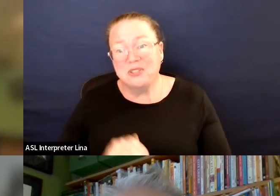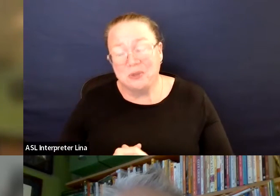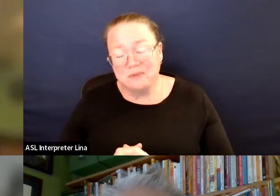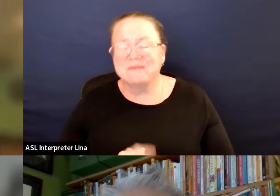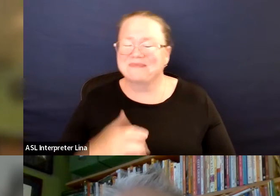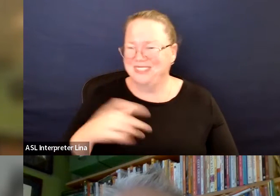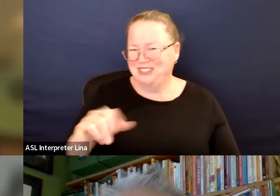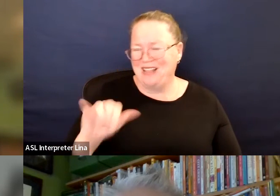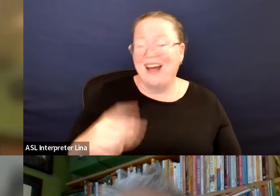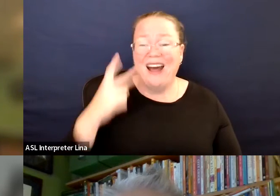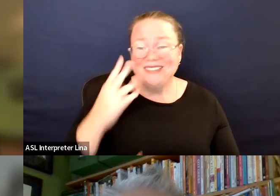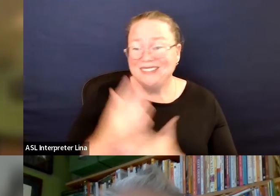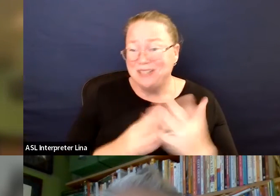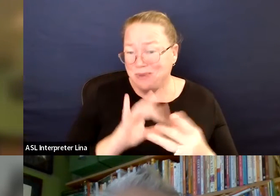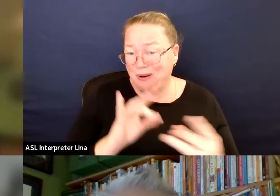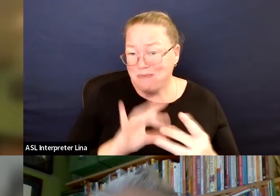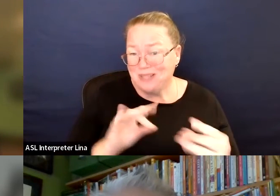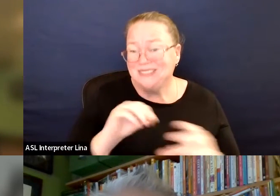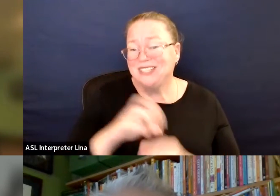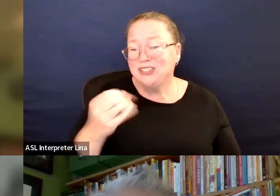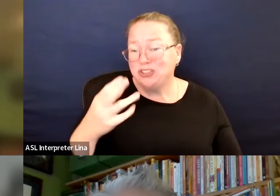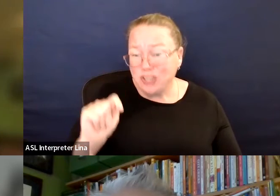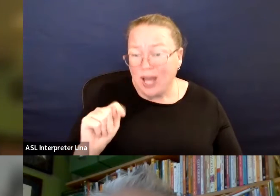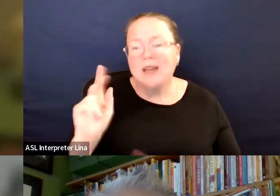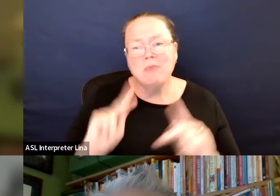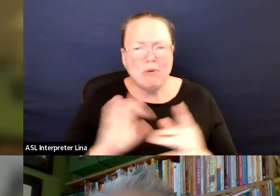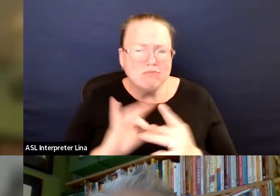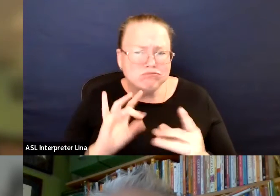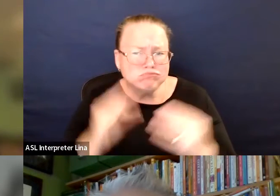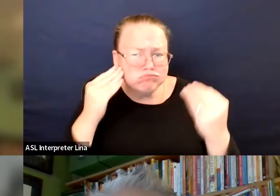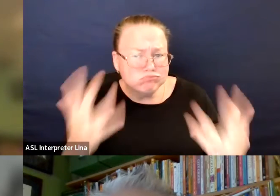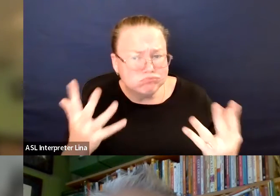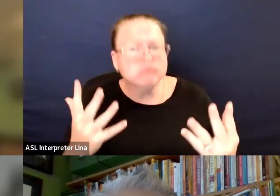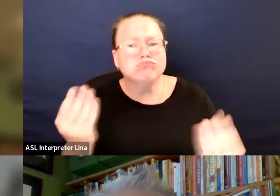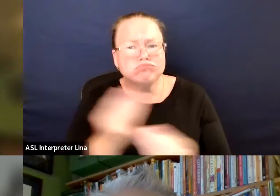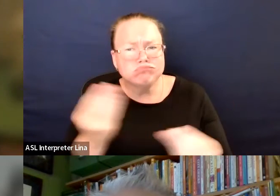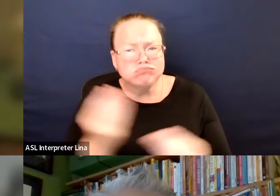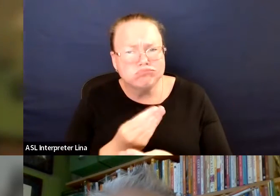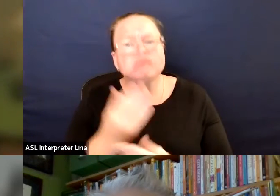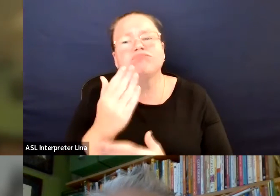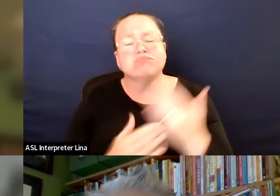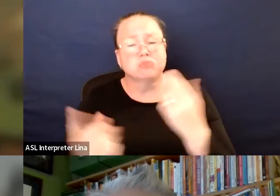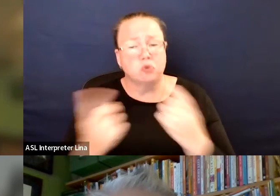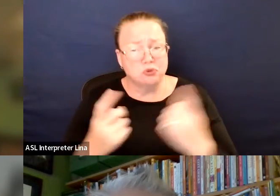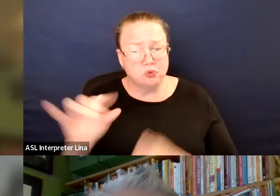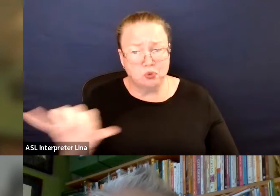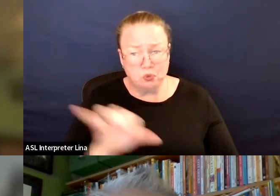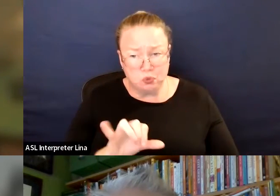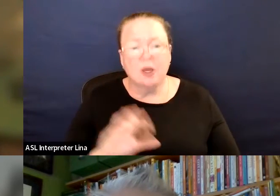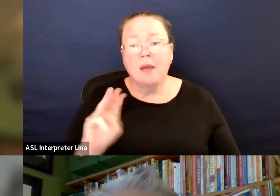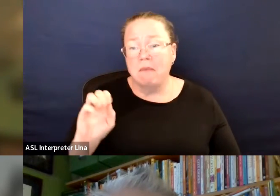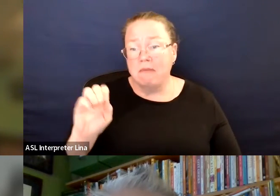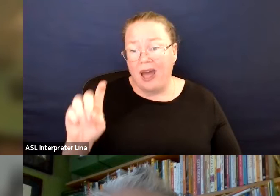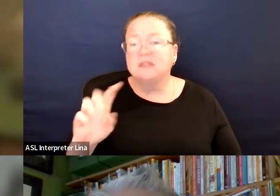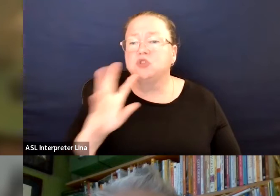This is Shaylin. I see some comments coming in the chat and folks sharing information and a couple questions coming in. Max